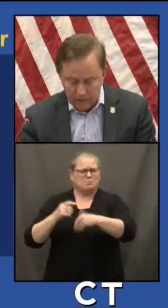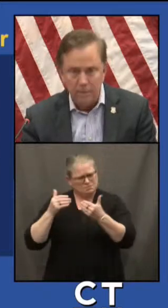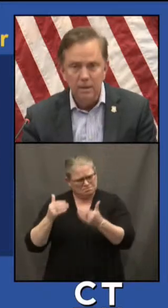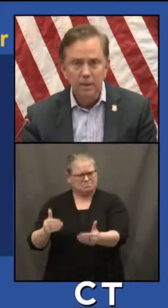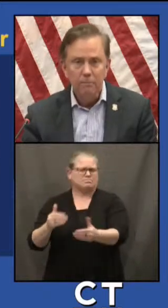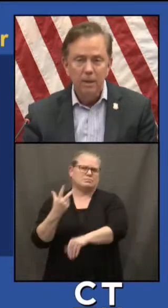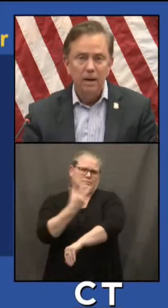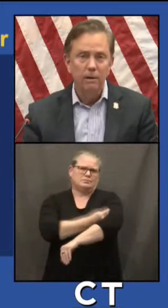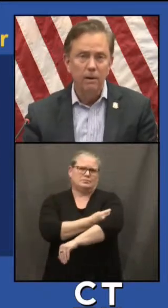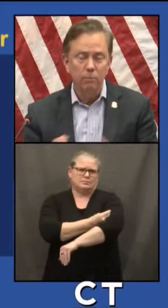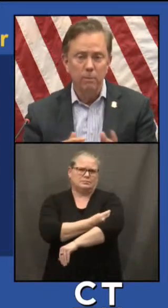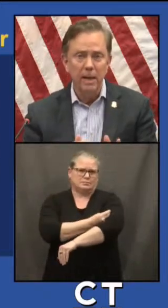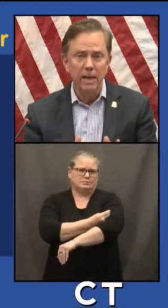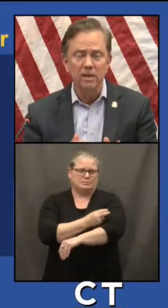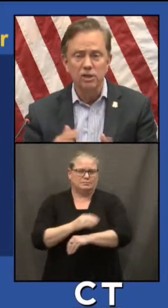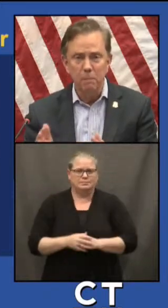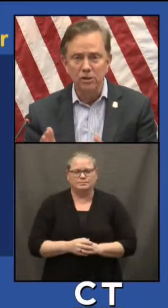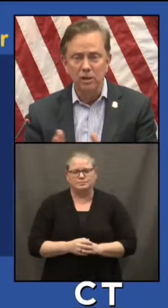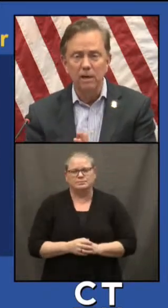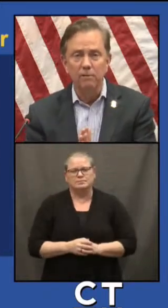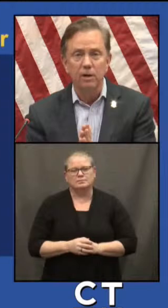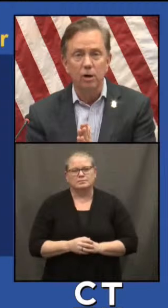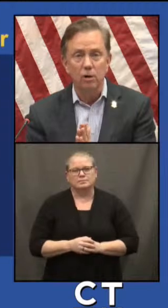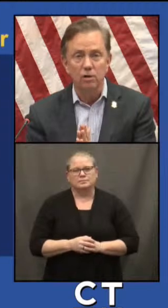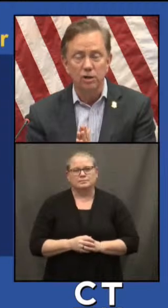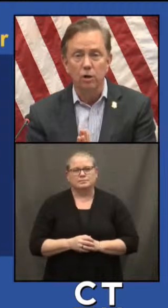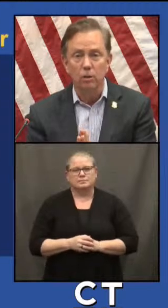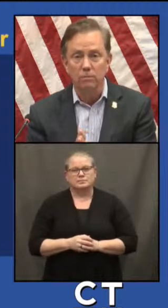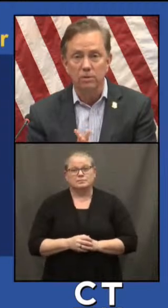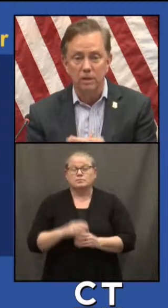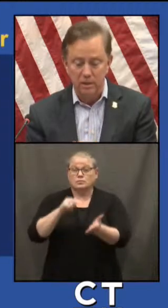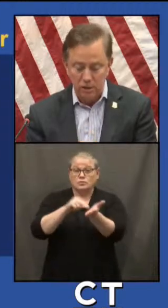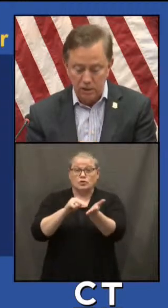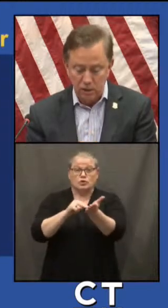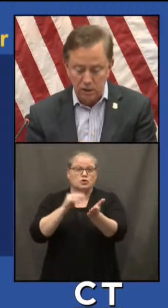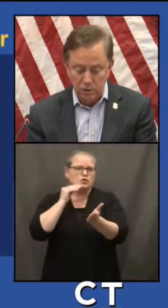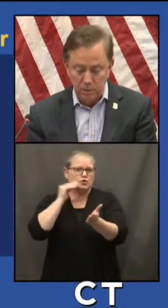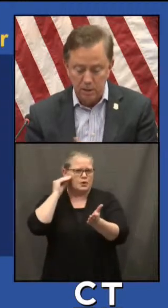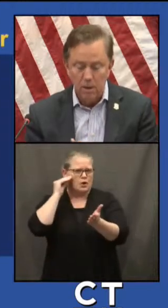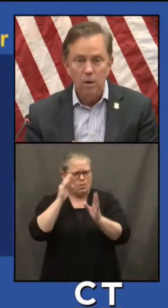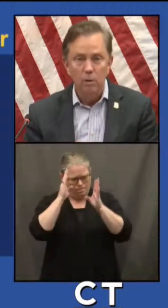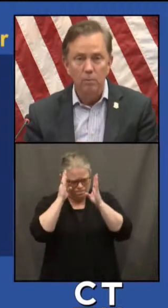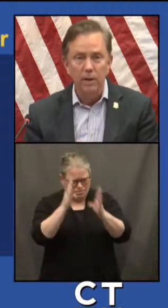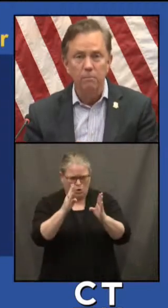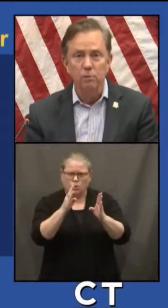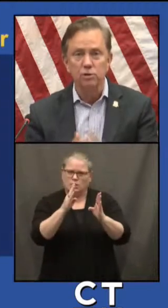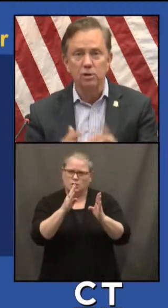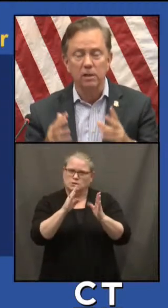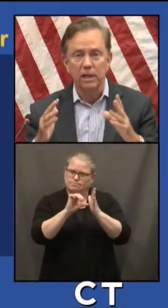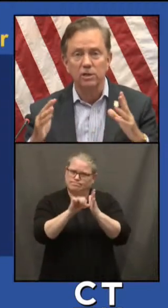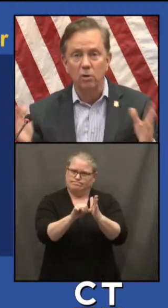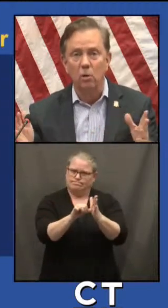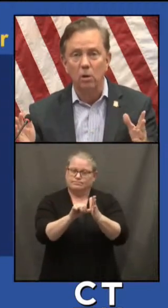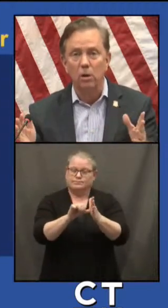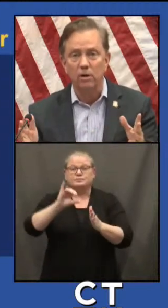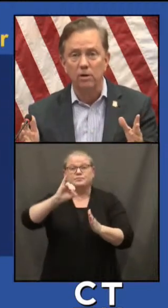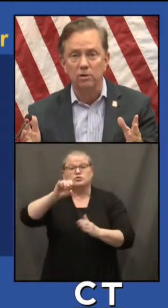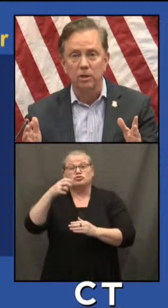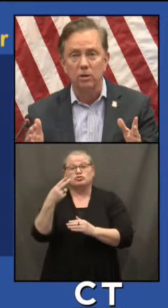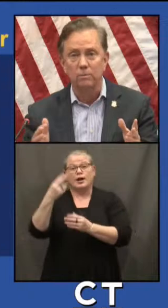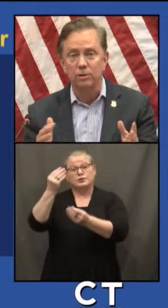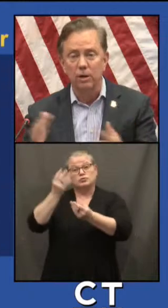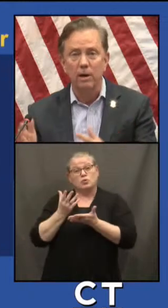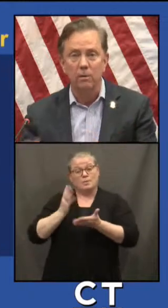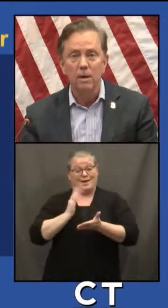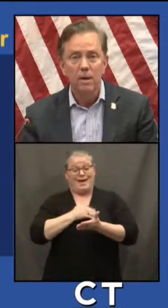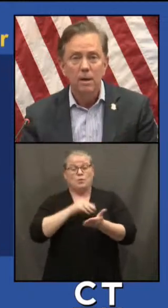that. We're making a special effort in our nursing homes. Josh tells me we're bringing booster clinics to all of our nursing